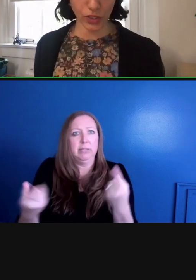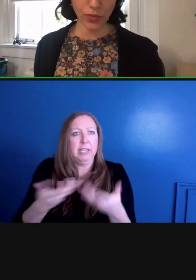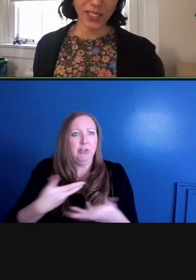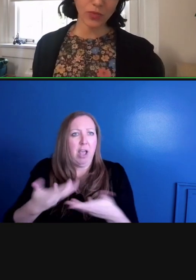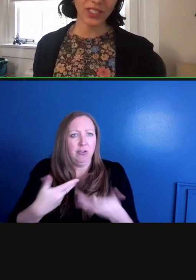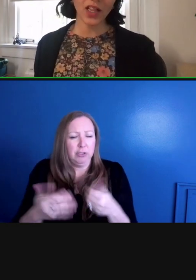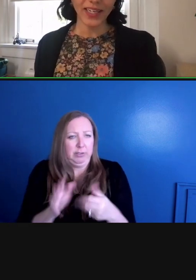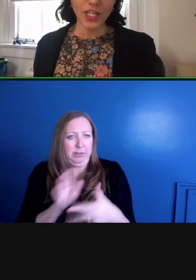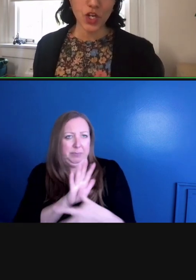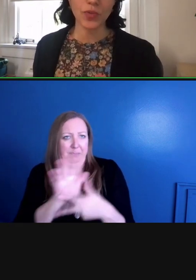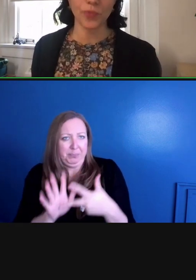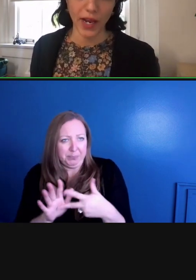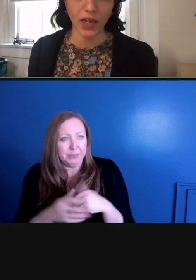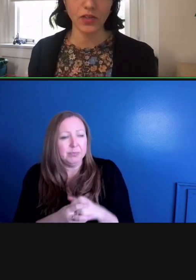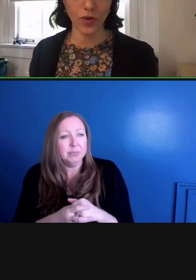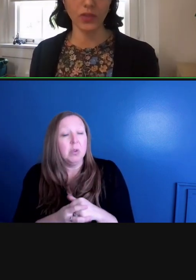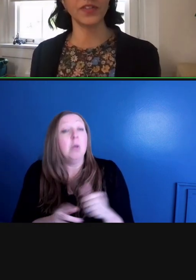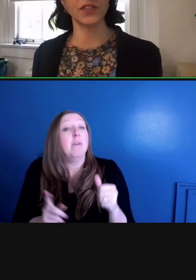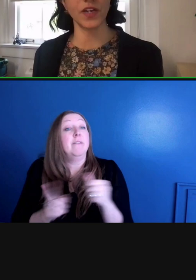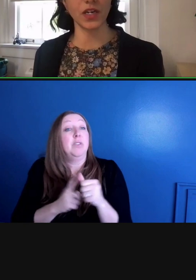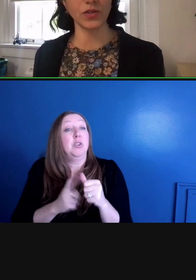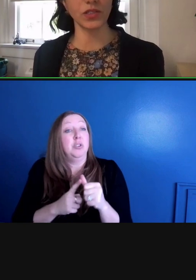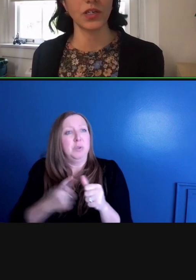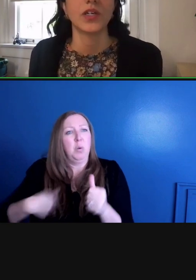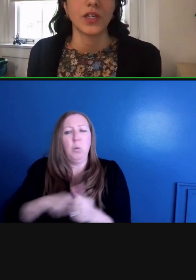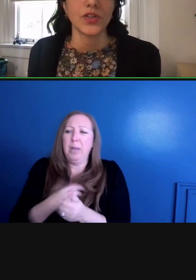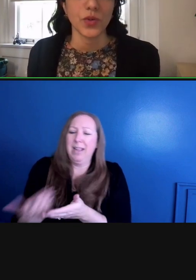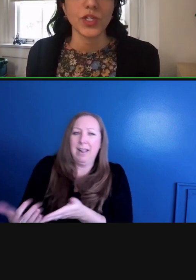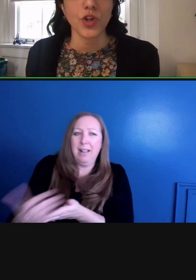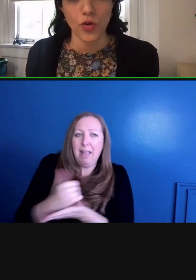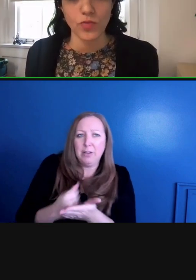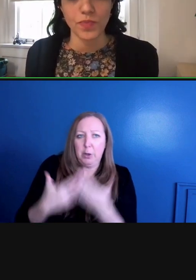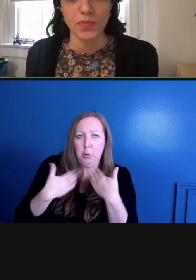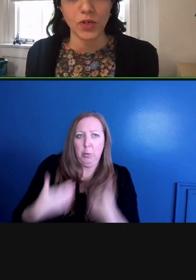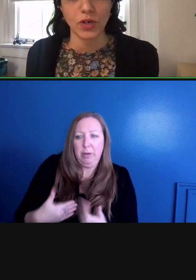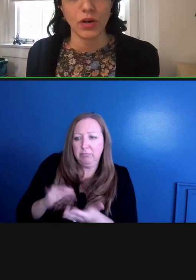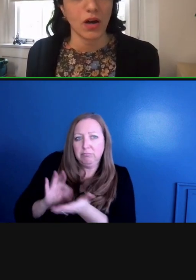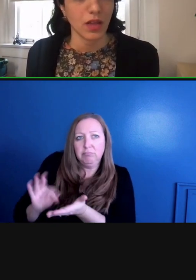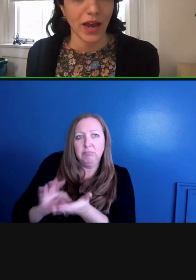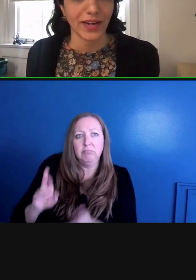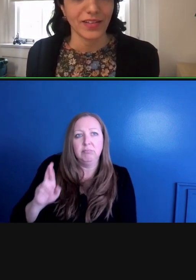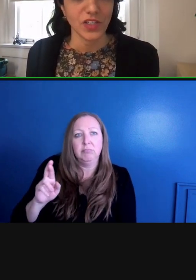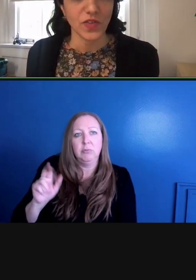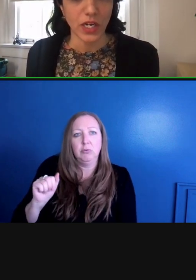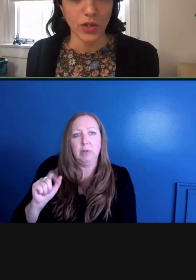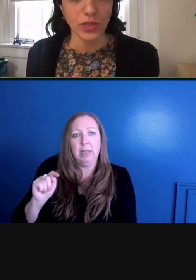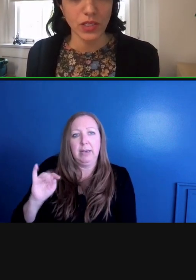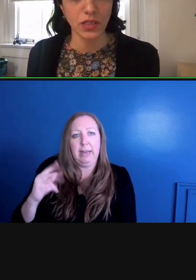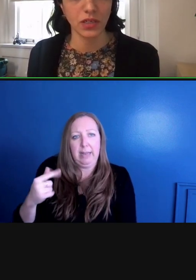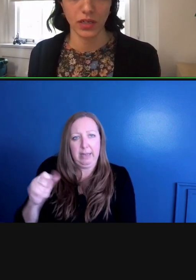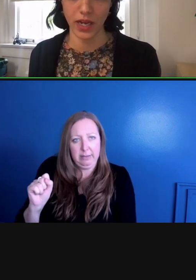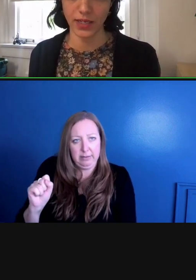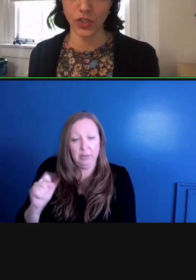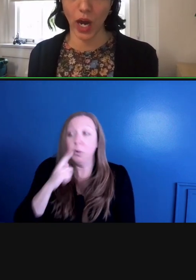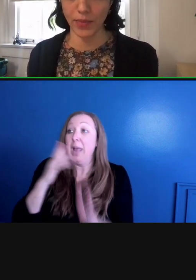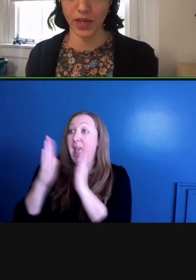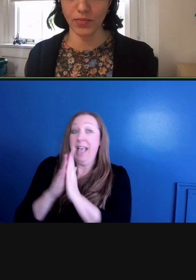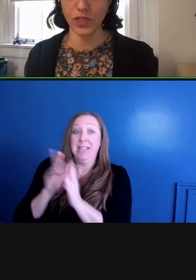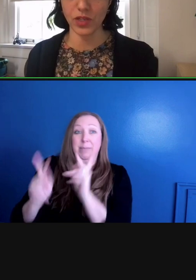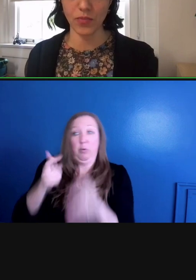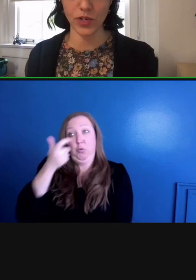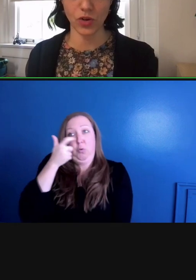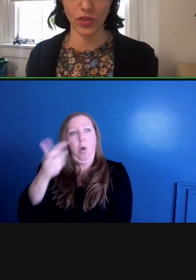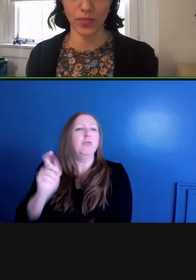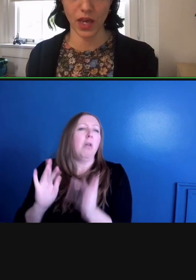So the first thing we did was collected human ratings for all of these videos. So we showed people online these videos and described